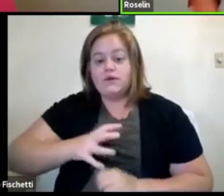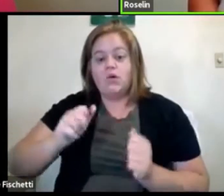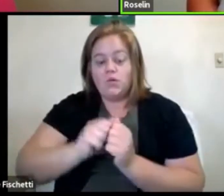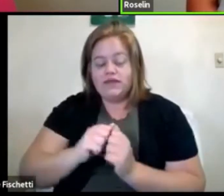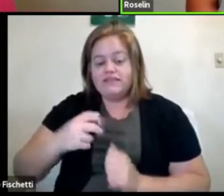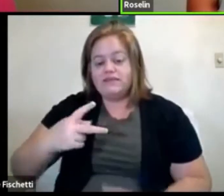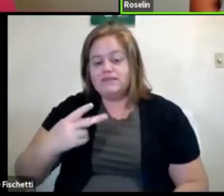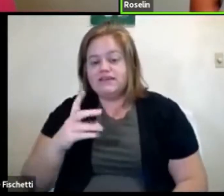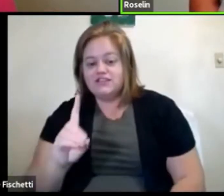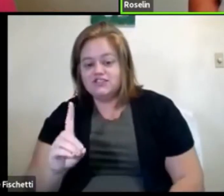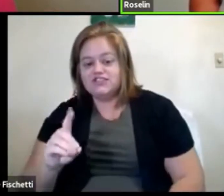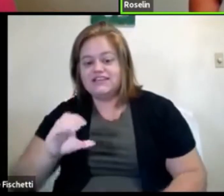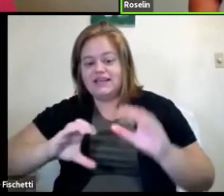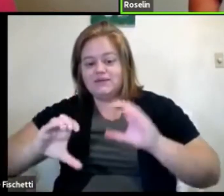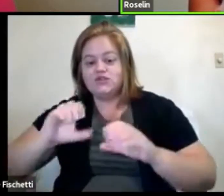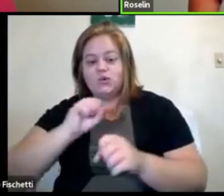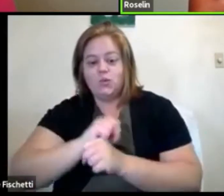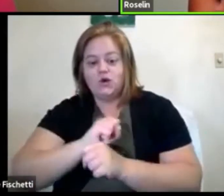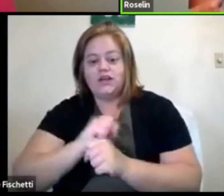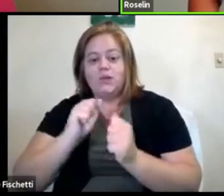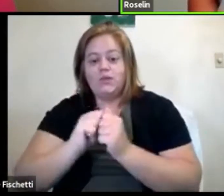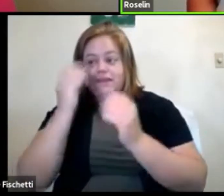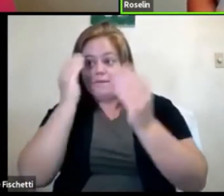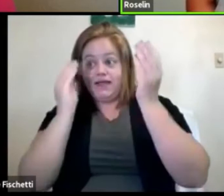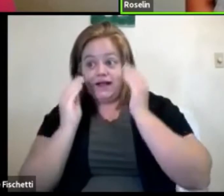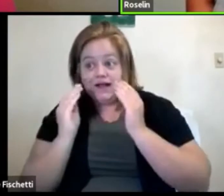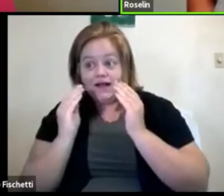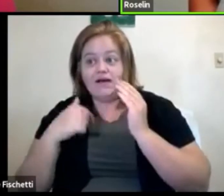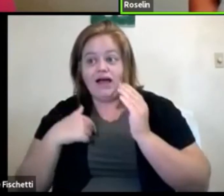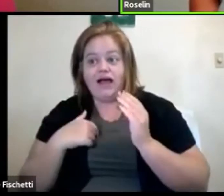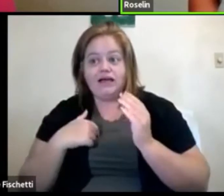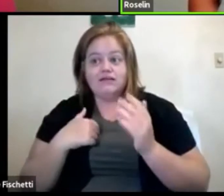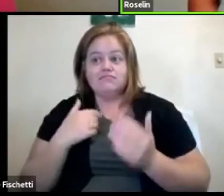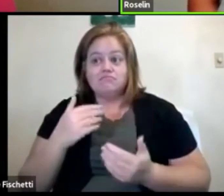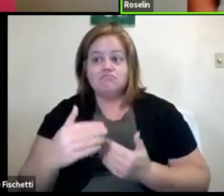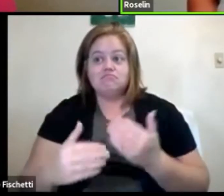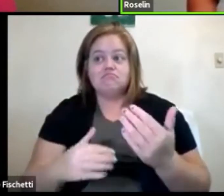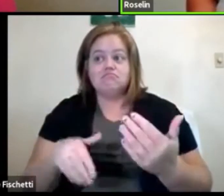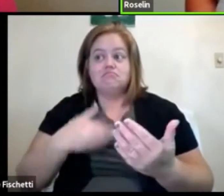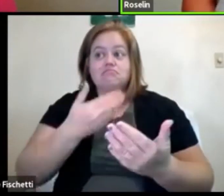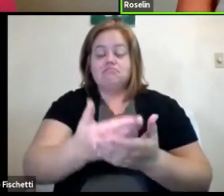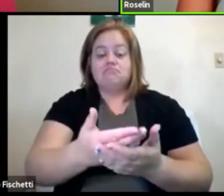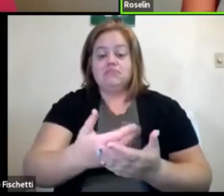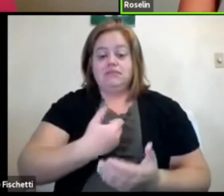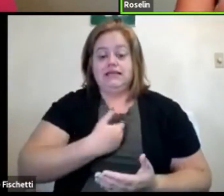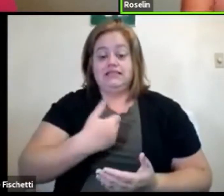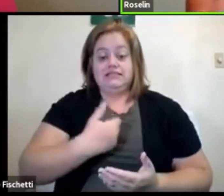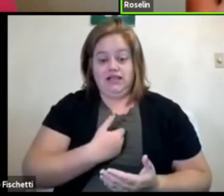chemistry working in cosmetics. I just kind of progressively got to where I am, but it doesn't mean